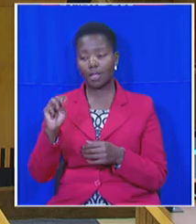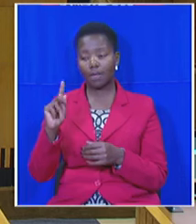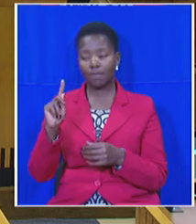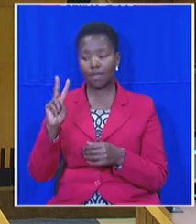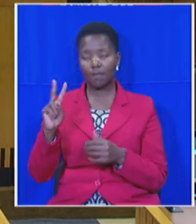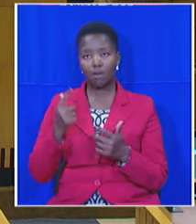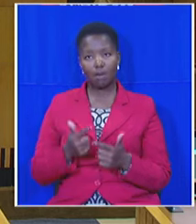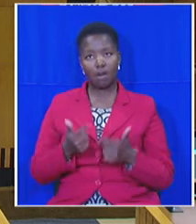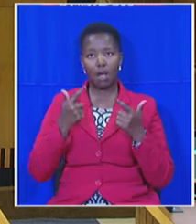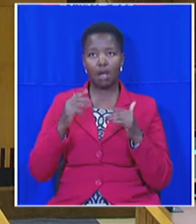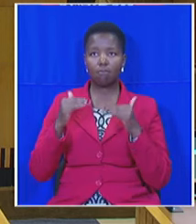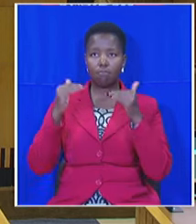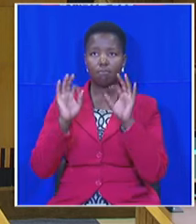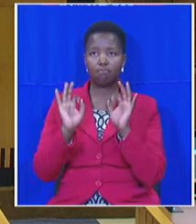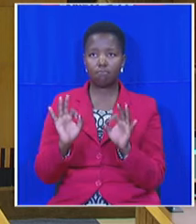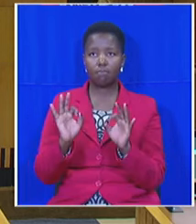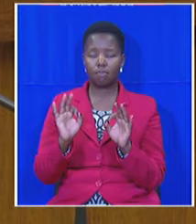So, I want to ask